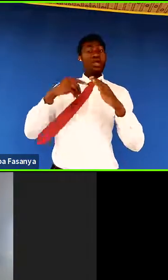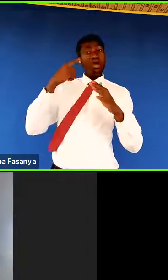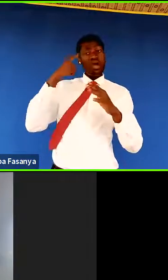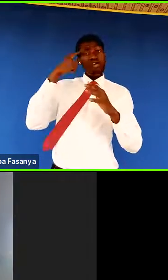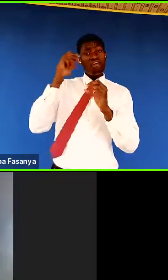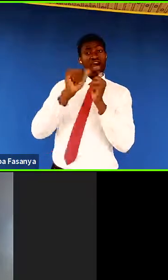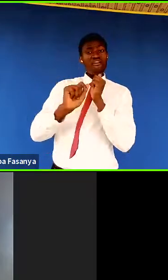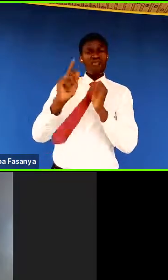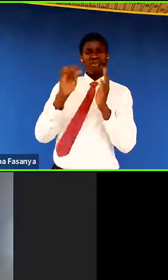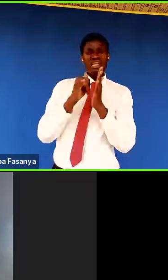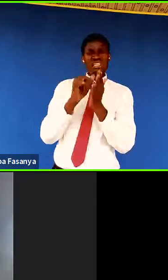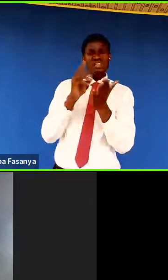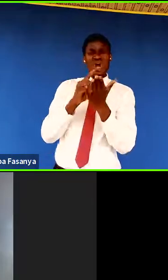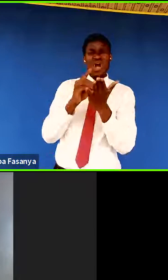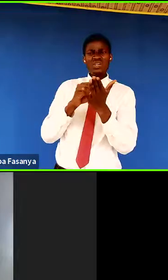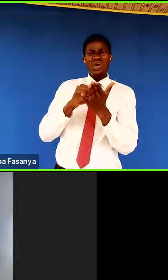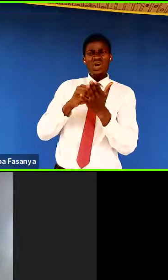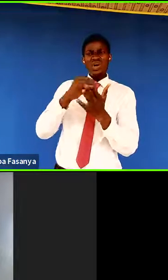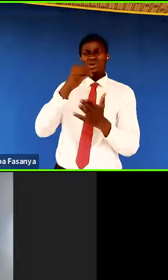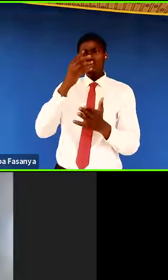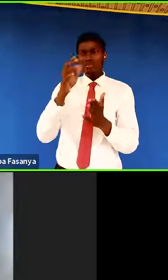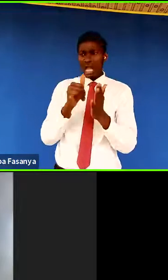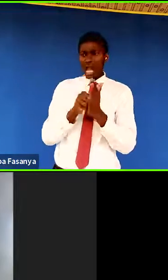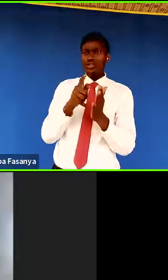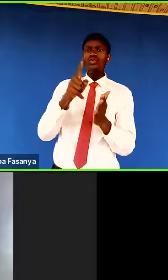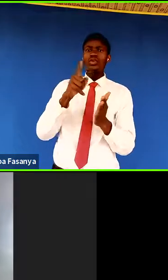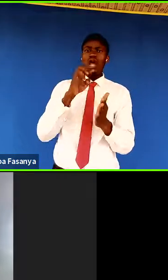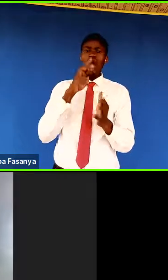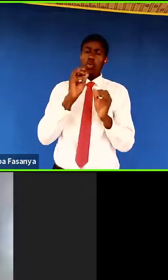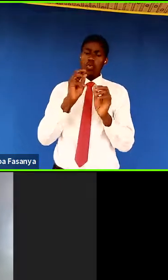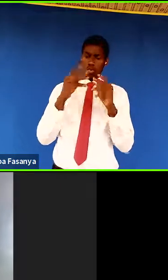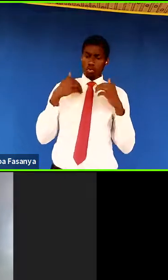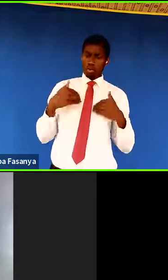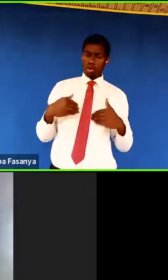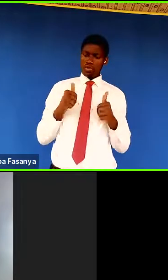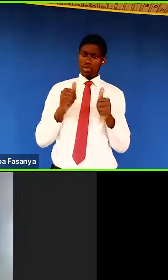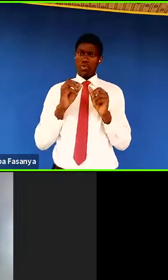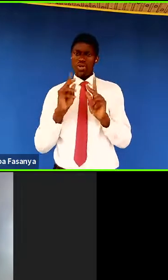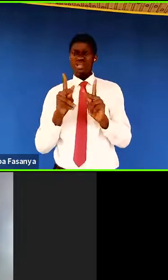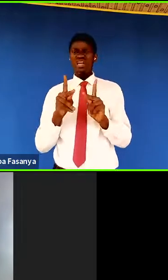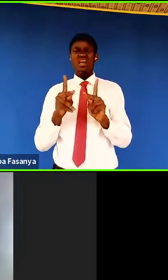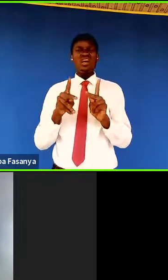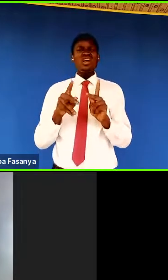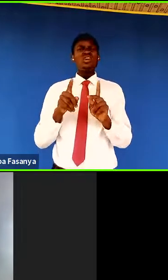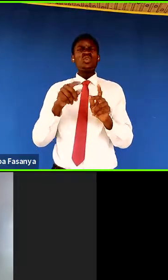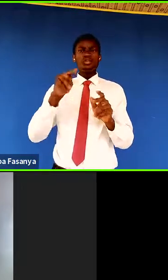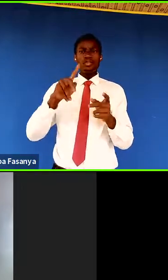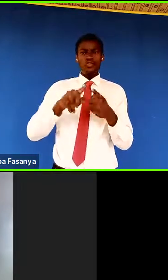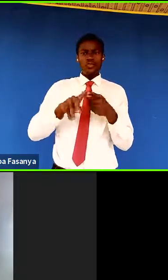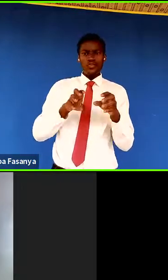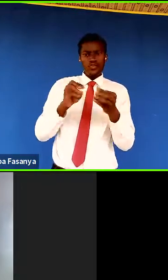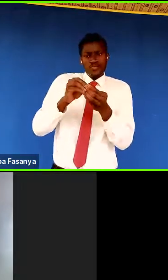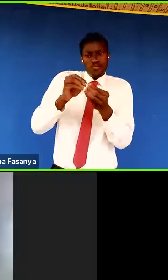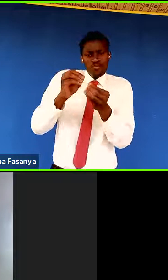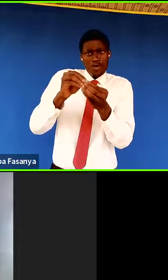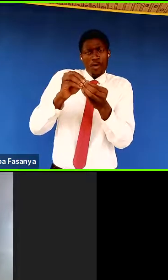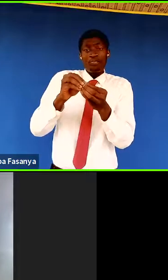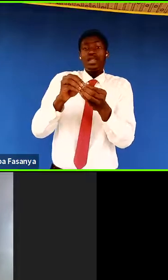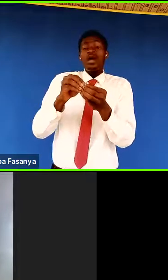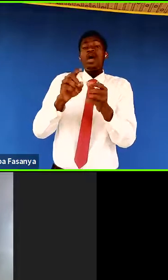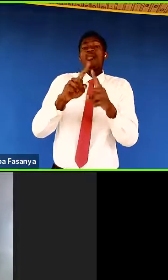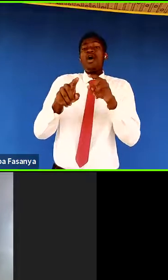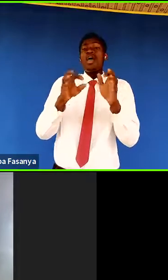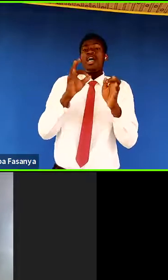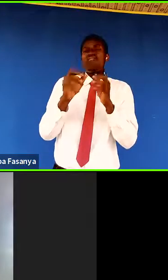can actually seek to probe further, especially if age is on the side of the woman. one can actually choose to probe further.